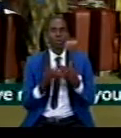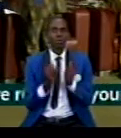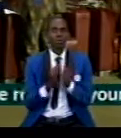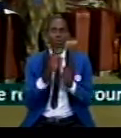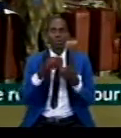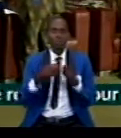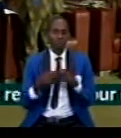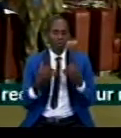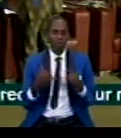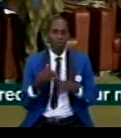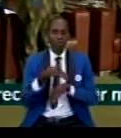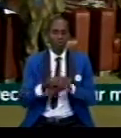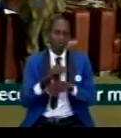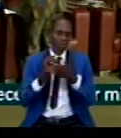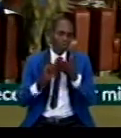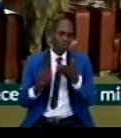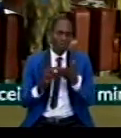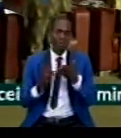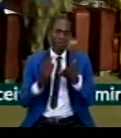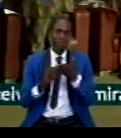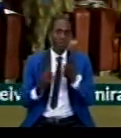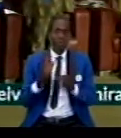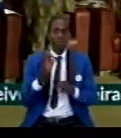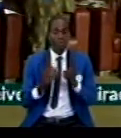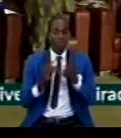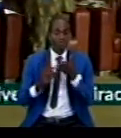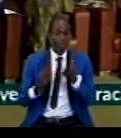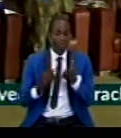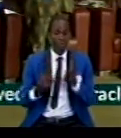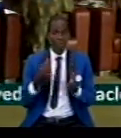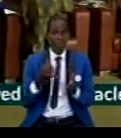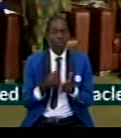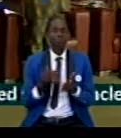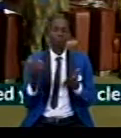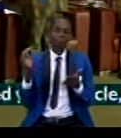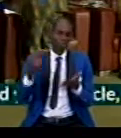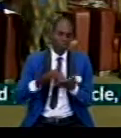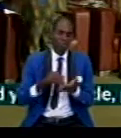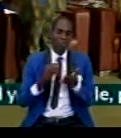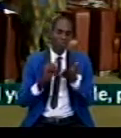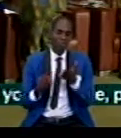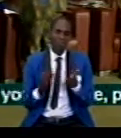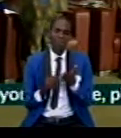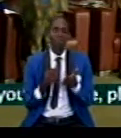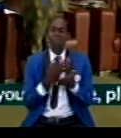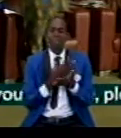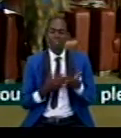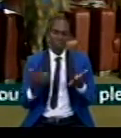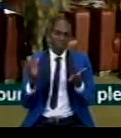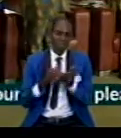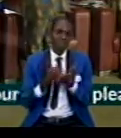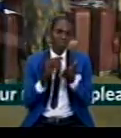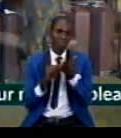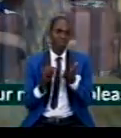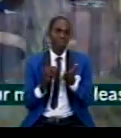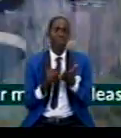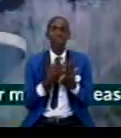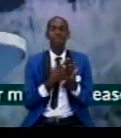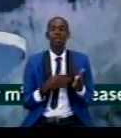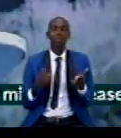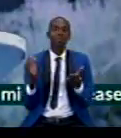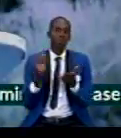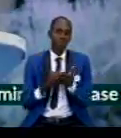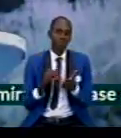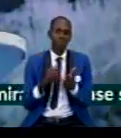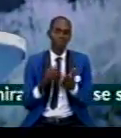there is nothing. Check again, and check again, and do it again, and do it again. You are